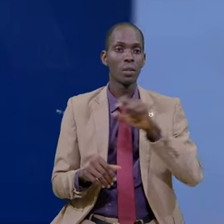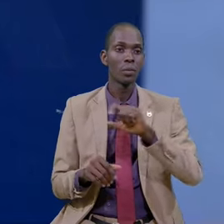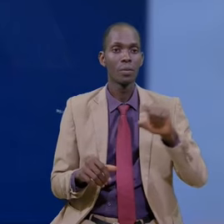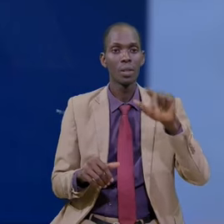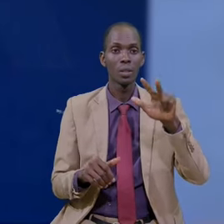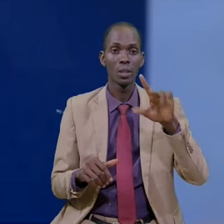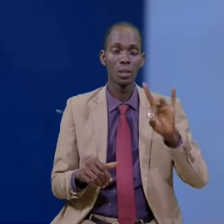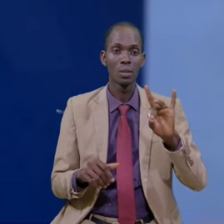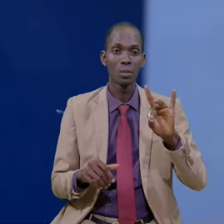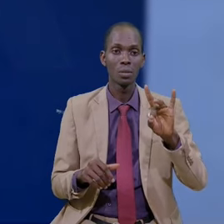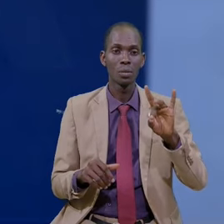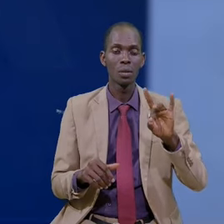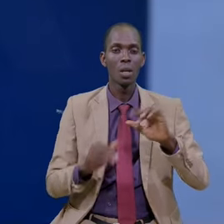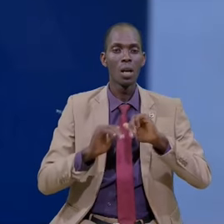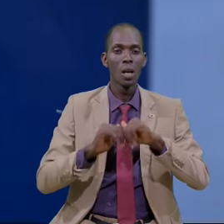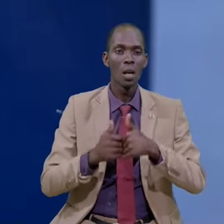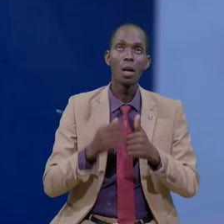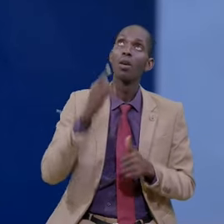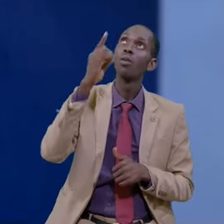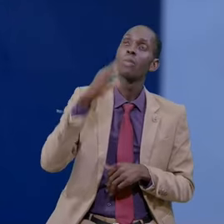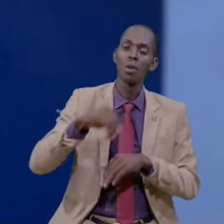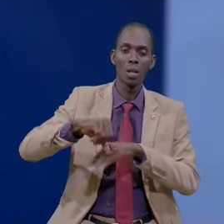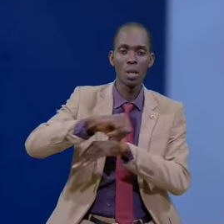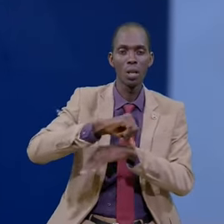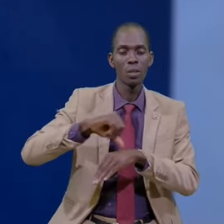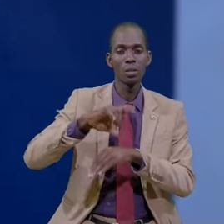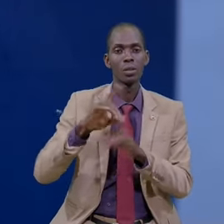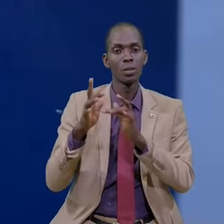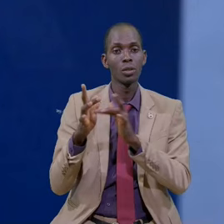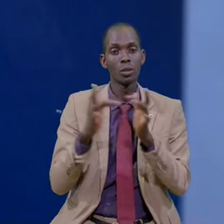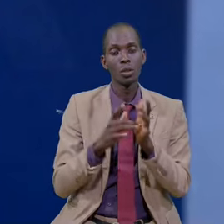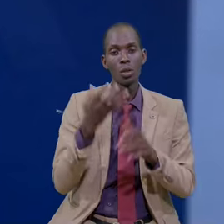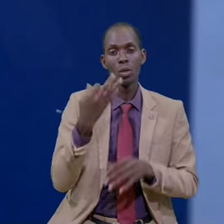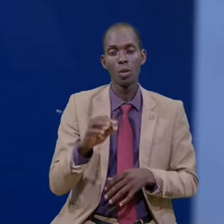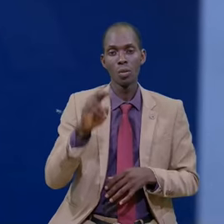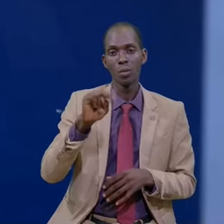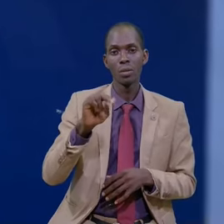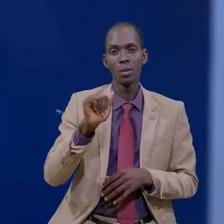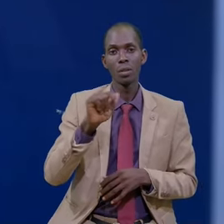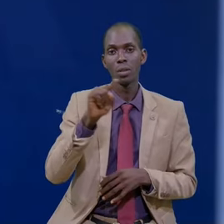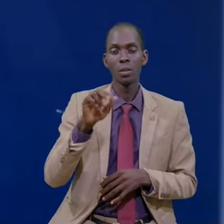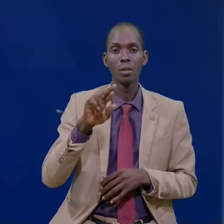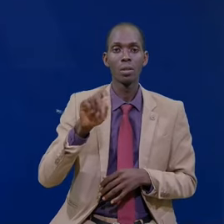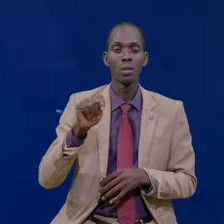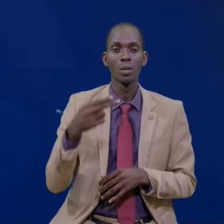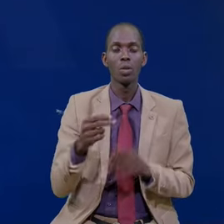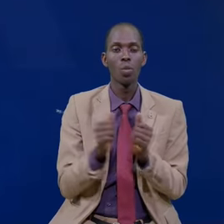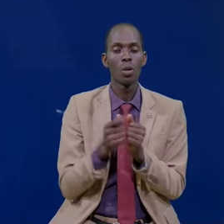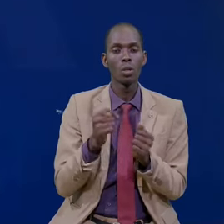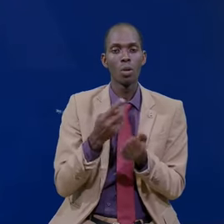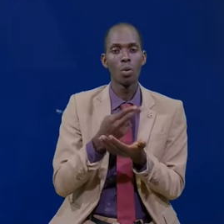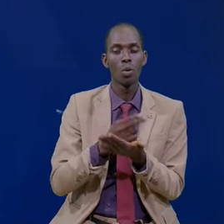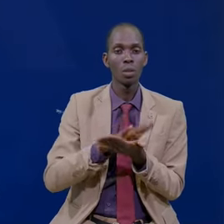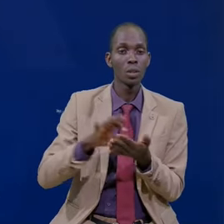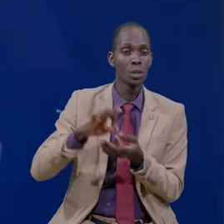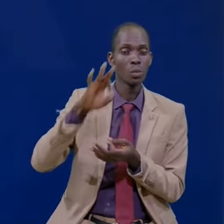38 how God anointed Jesus Jesus of Nazareth of the Holy Ghost and